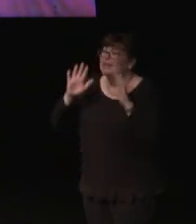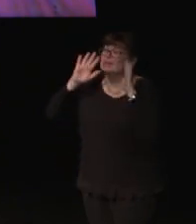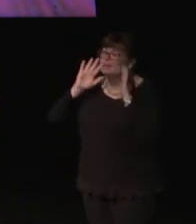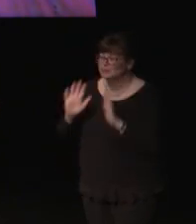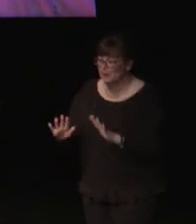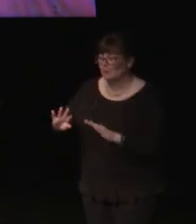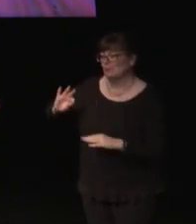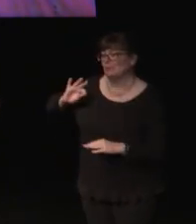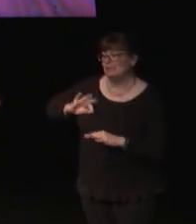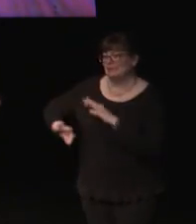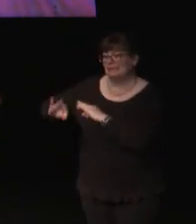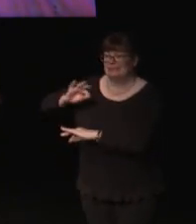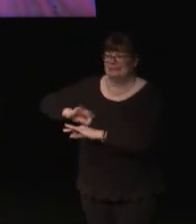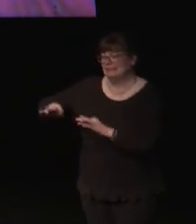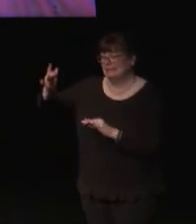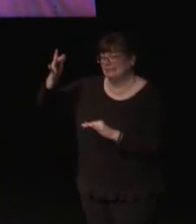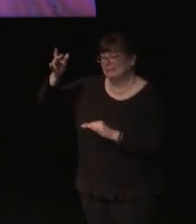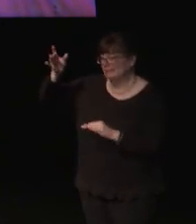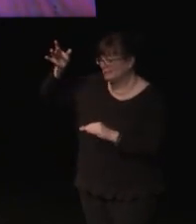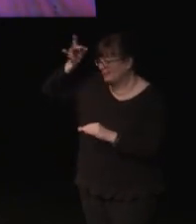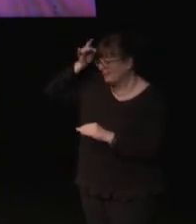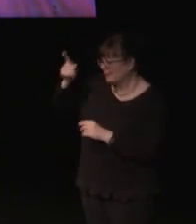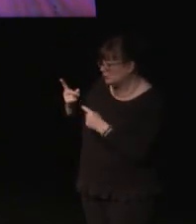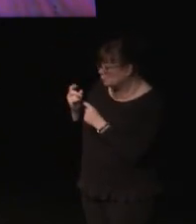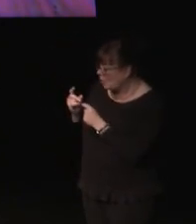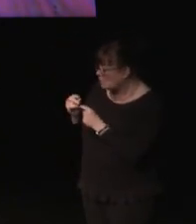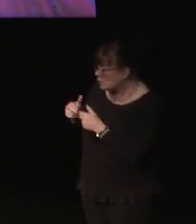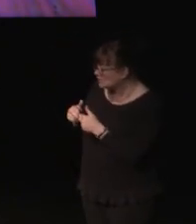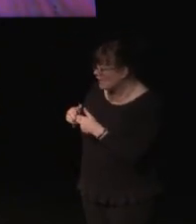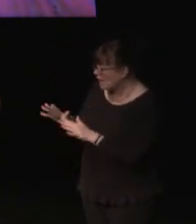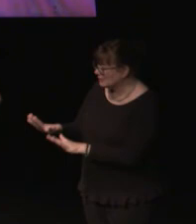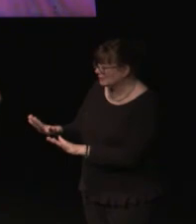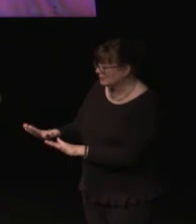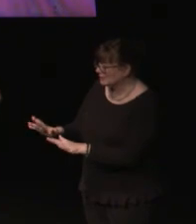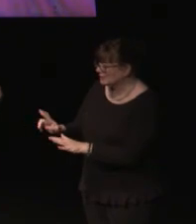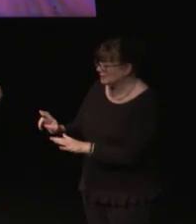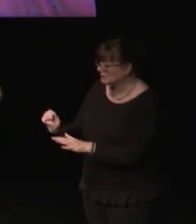So as you're approaching development, I only have one more slide here, just relax. Okay.